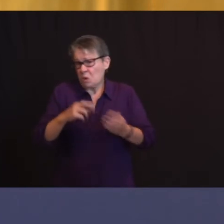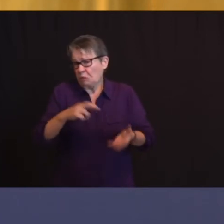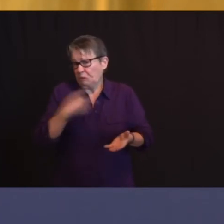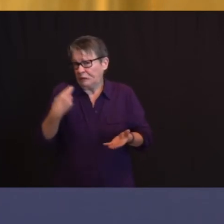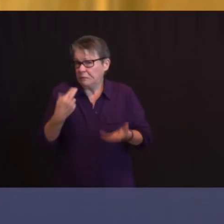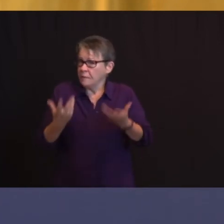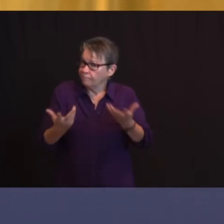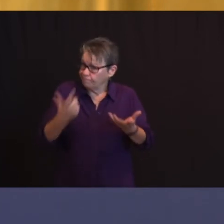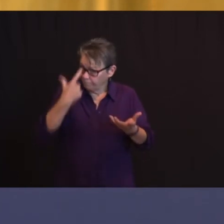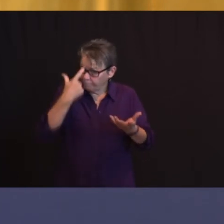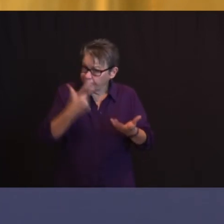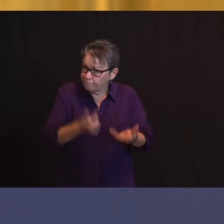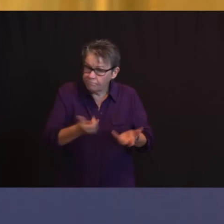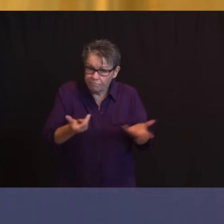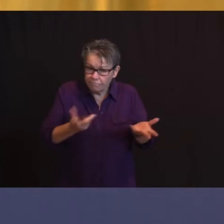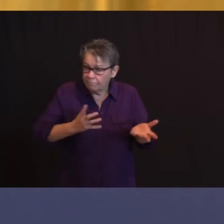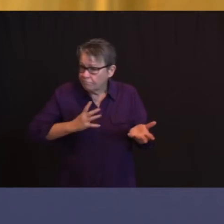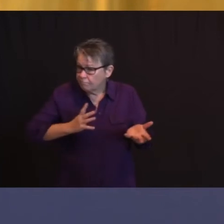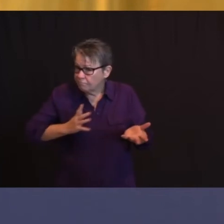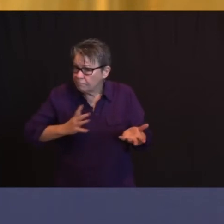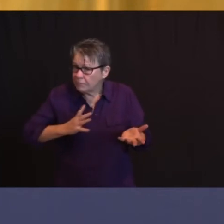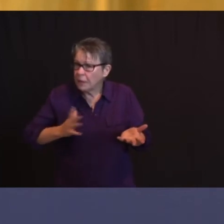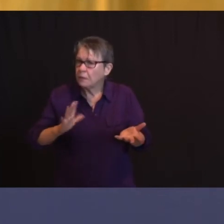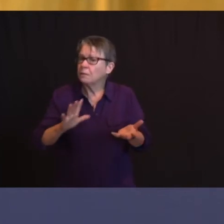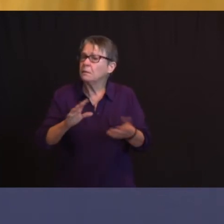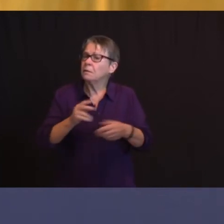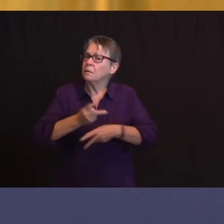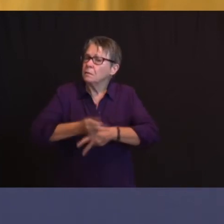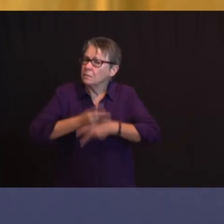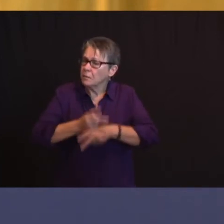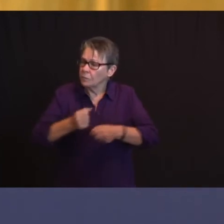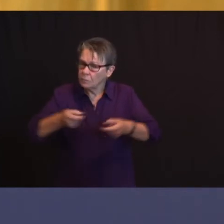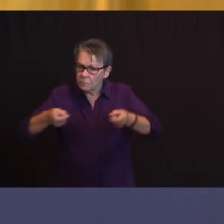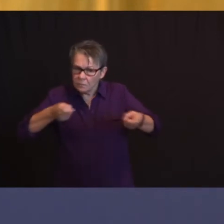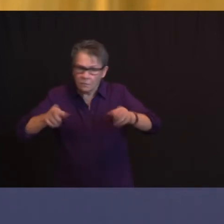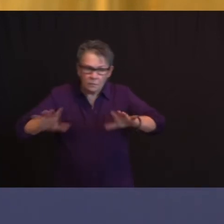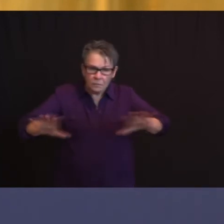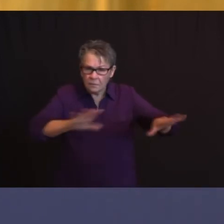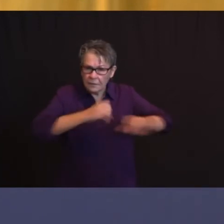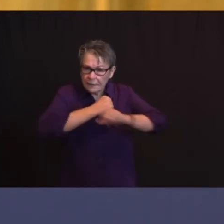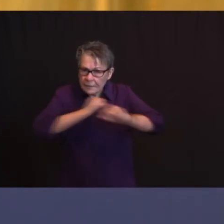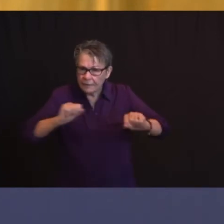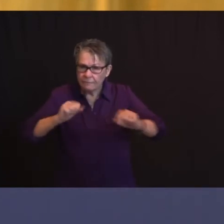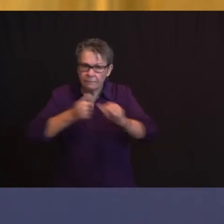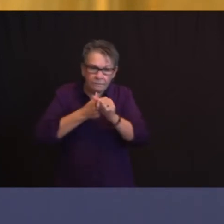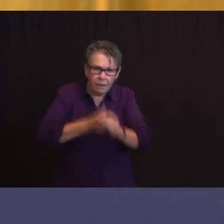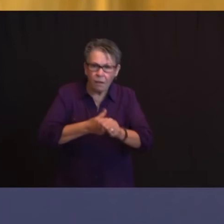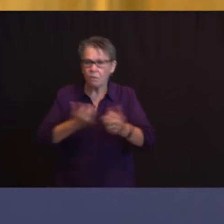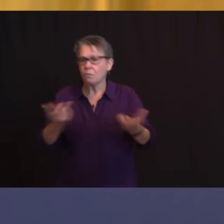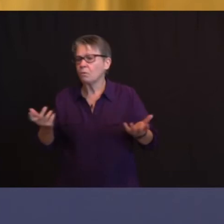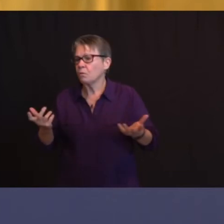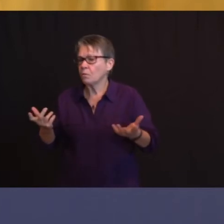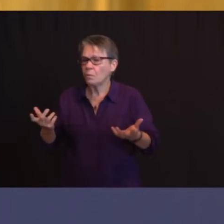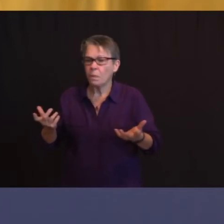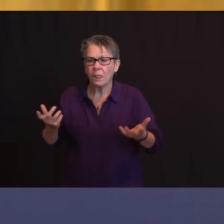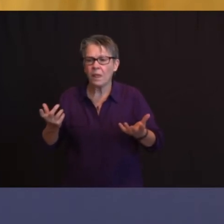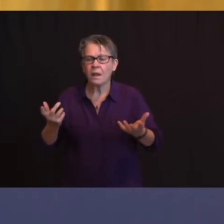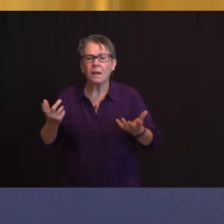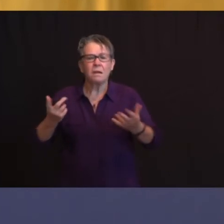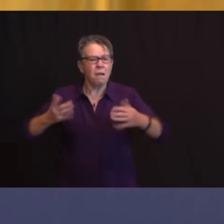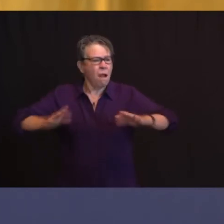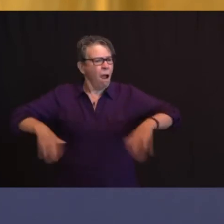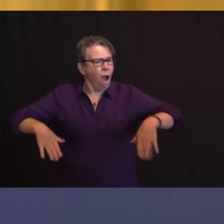either bad management of the floor or that there is a big outbreak coming from participating on the floor.